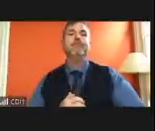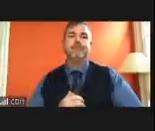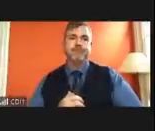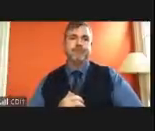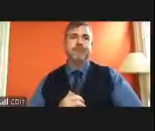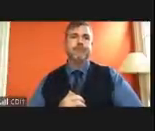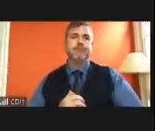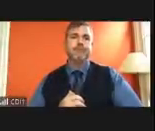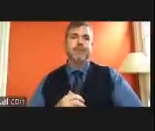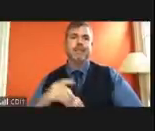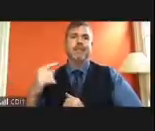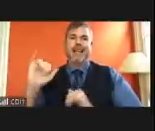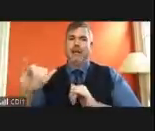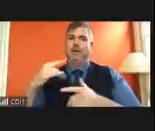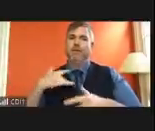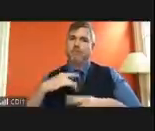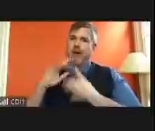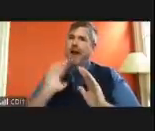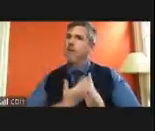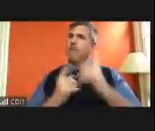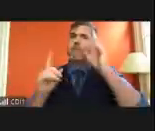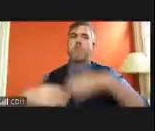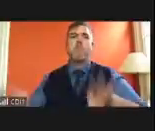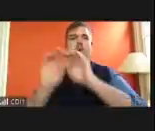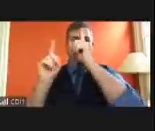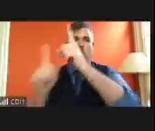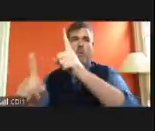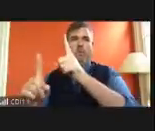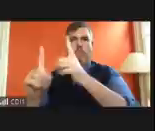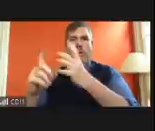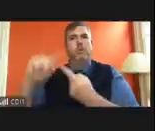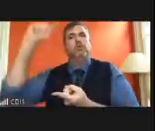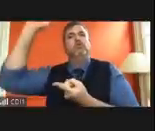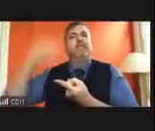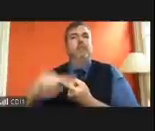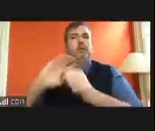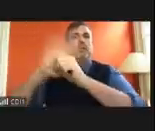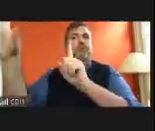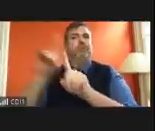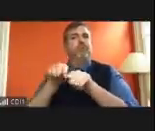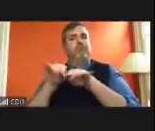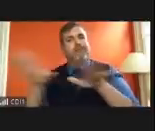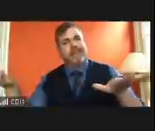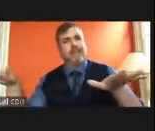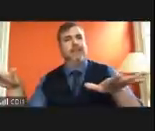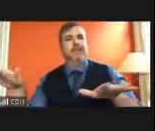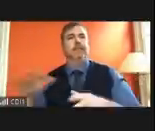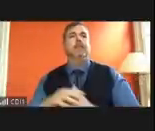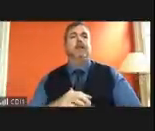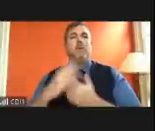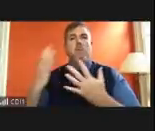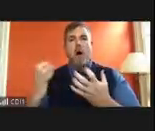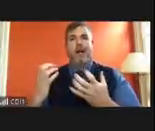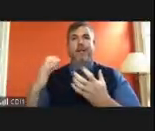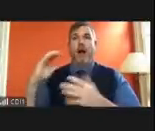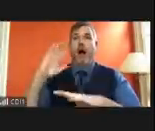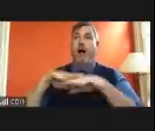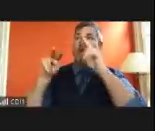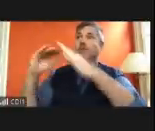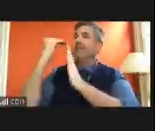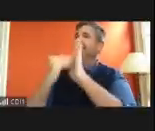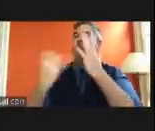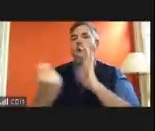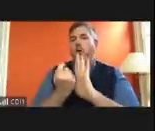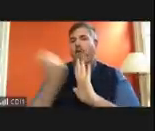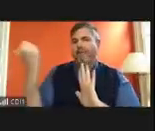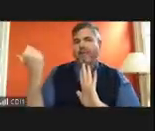can achieve that status of being off of the monitoring list based on our incidence, so that we can resume what we had hoped to do with regards